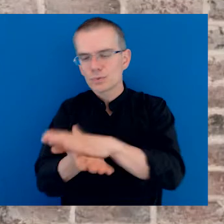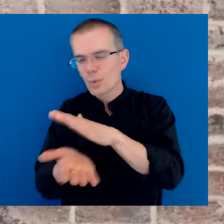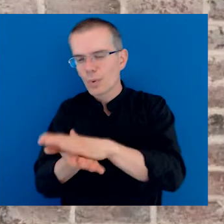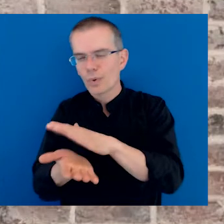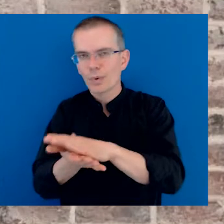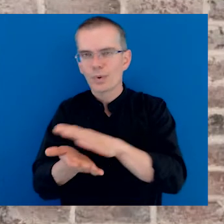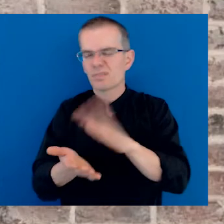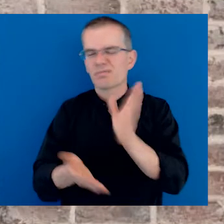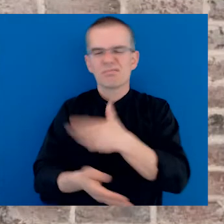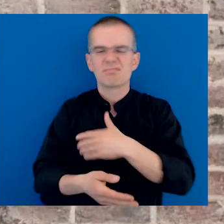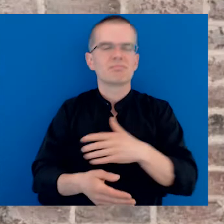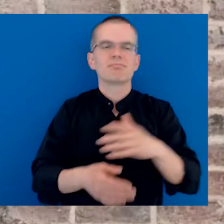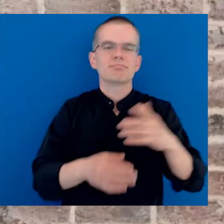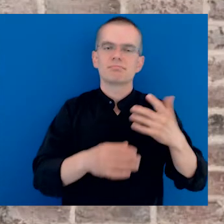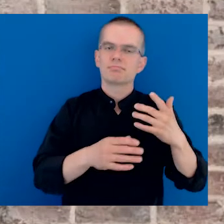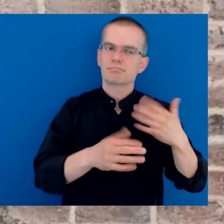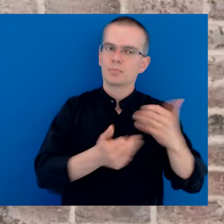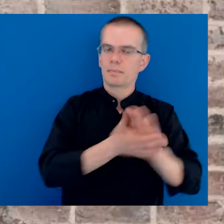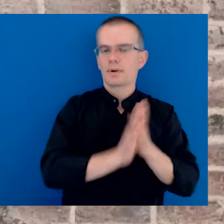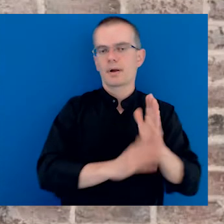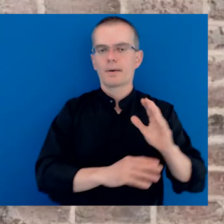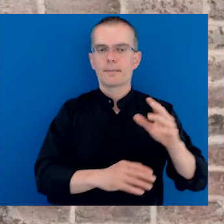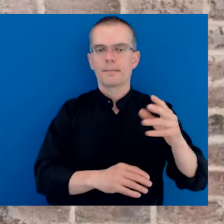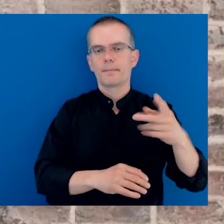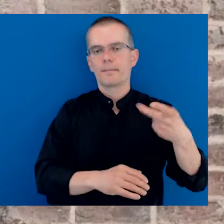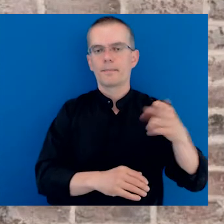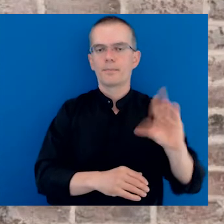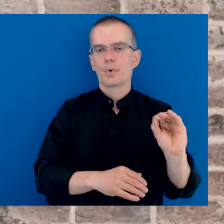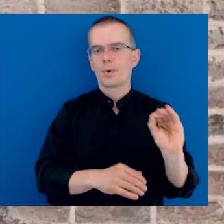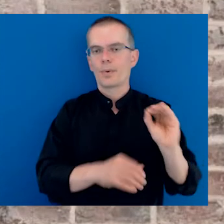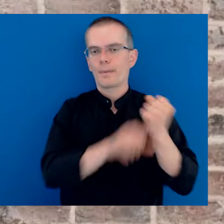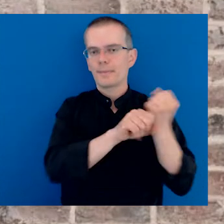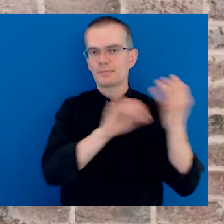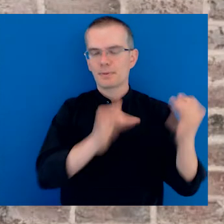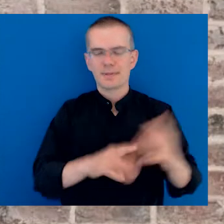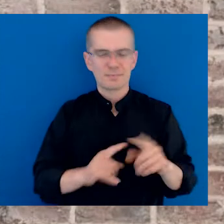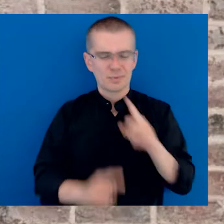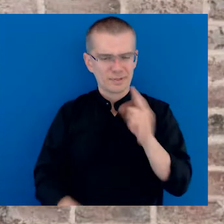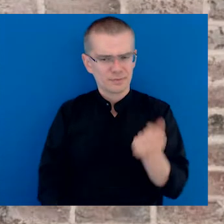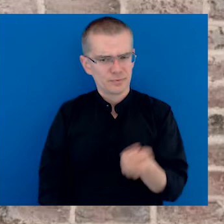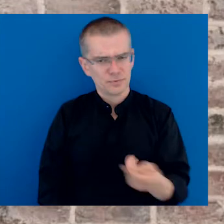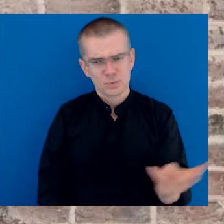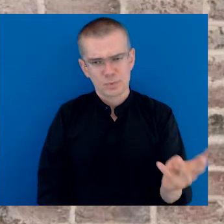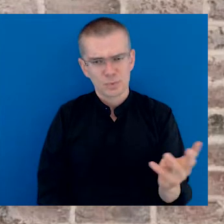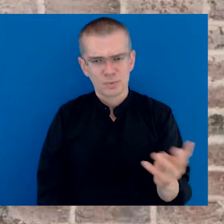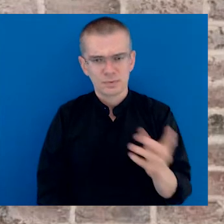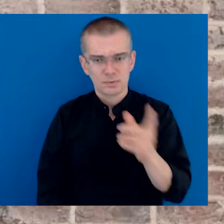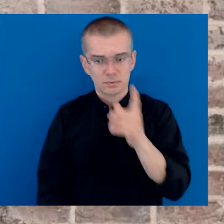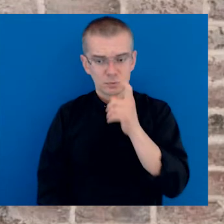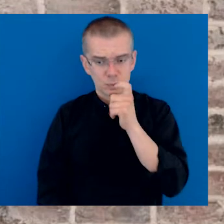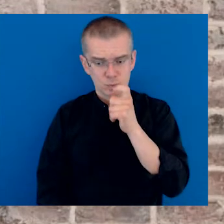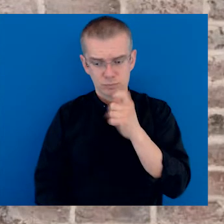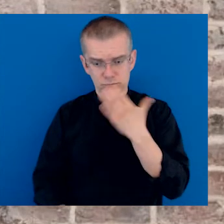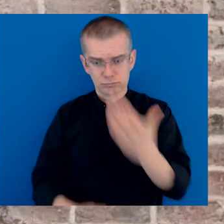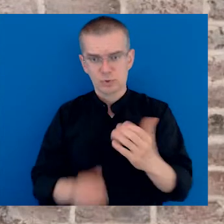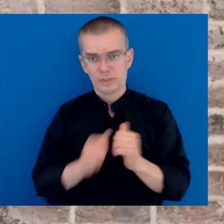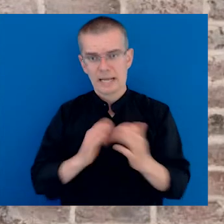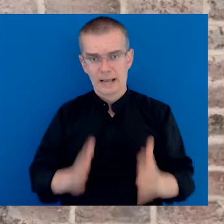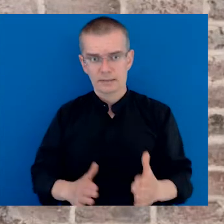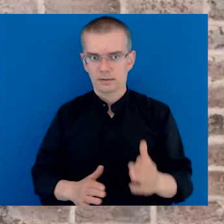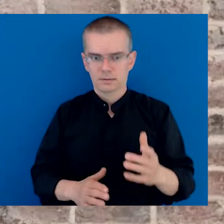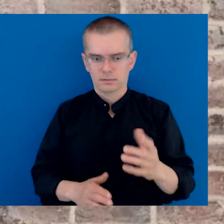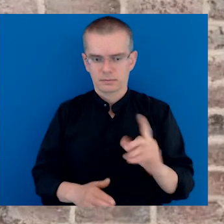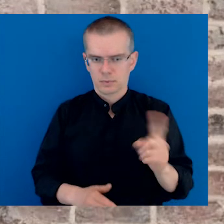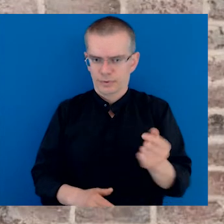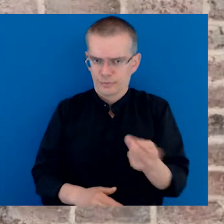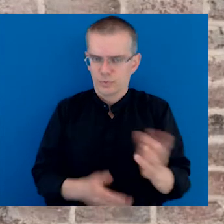of education because they think they're going to be a pro baseball player. And only a very small percentage of the kids who are great athletes in school are